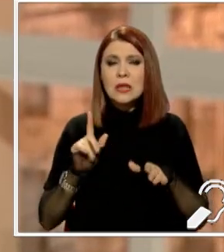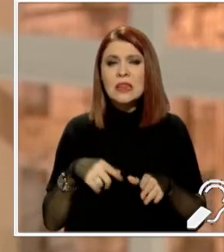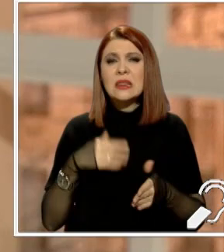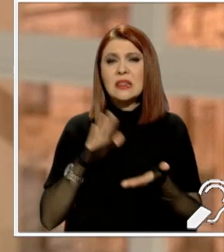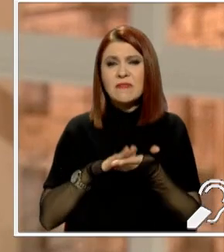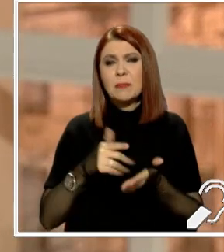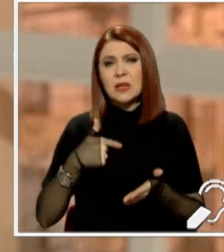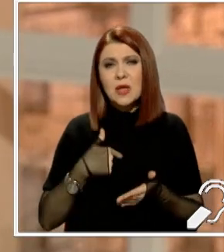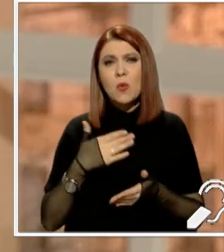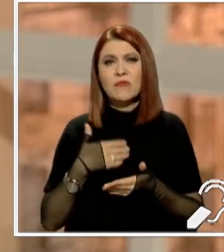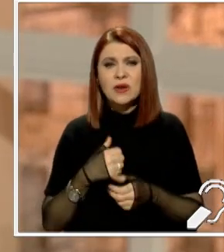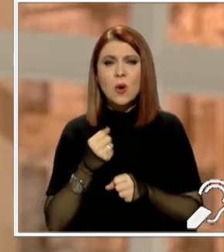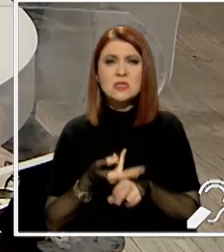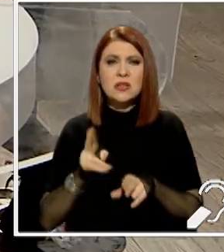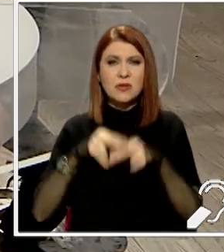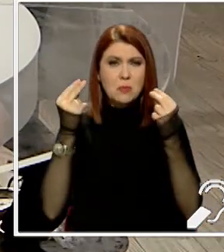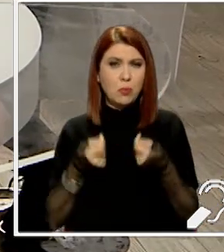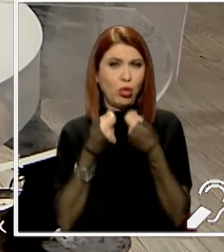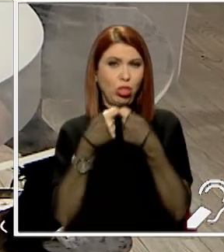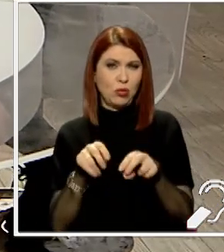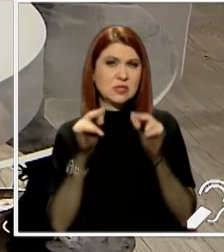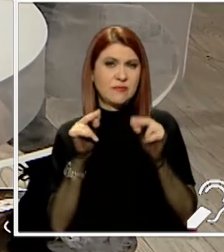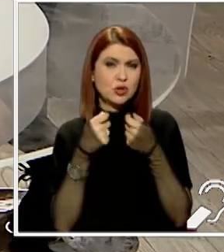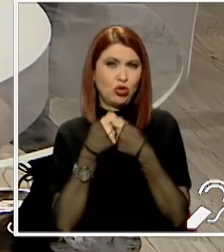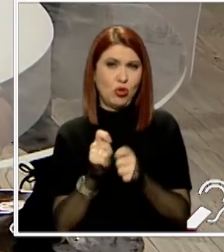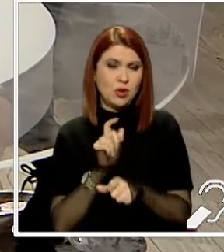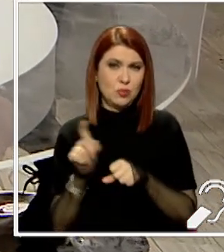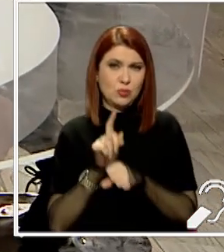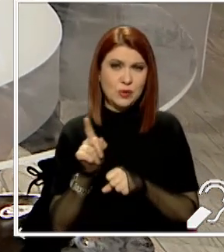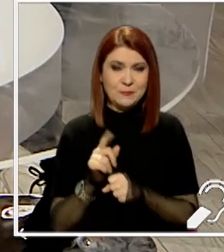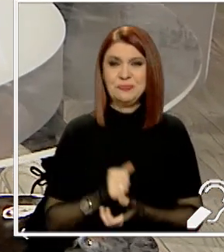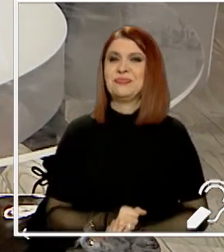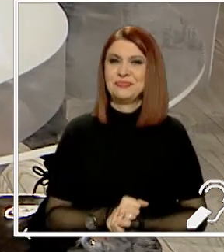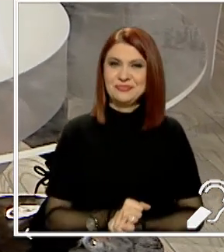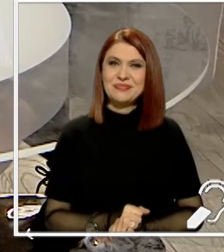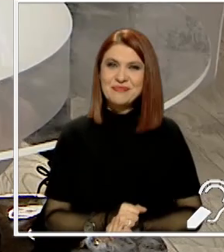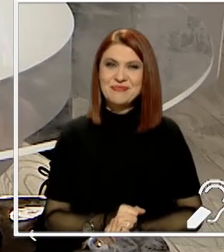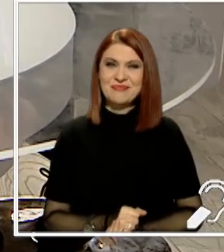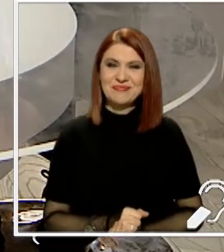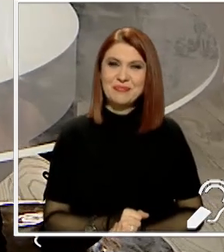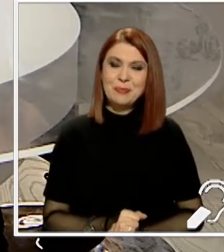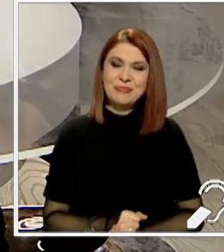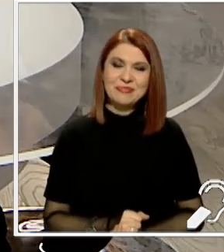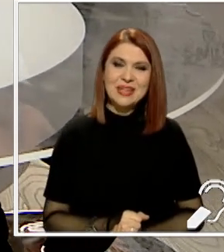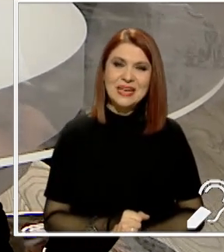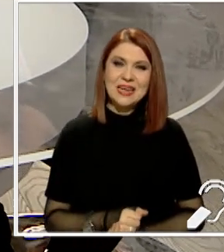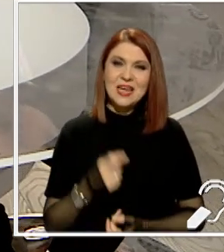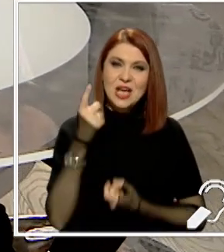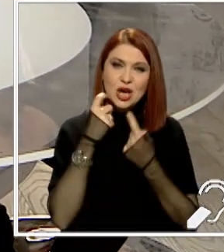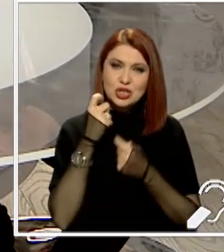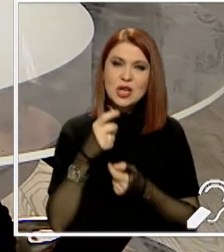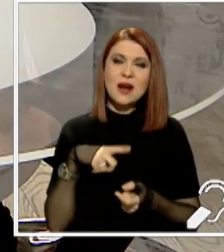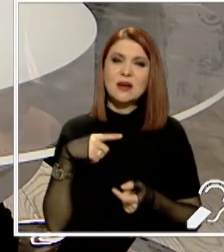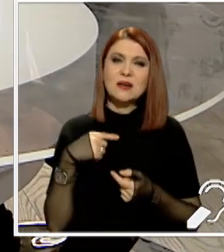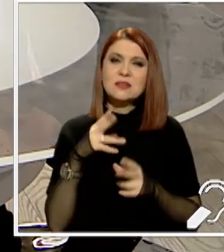observe everything, put it together and teach it all at once. Ne spune că încearcă să se adreseze